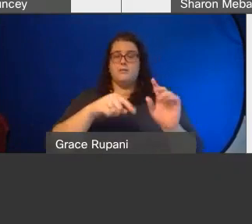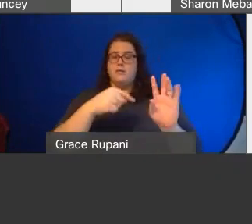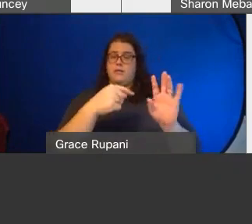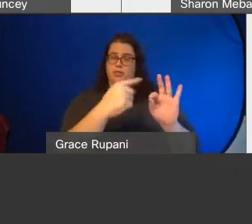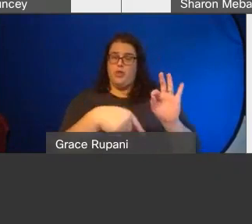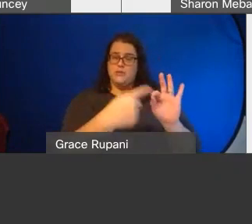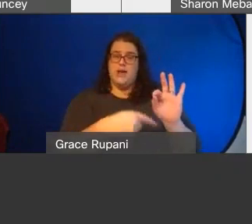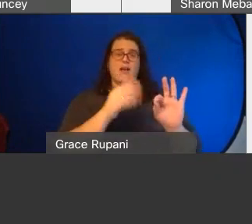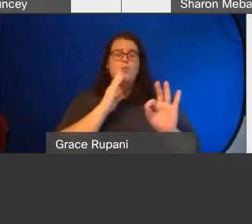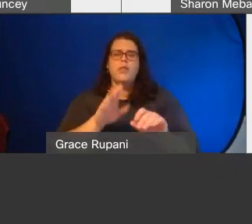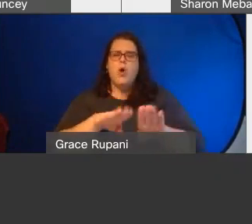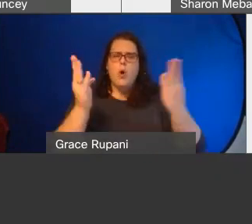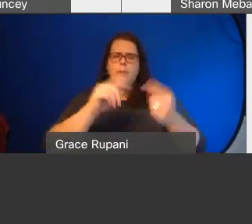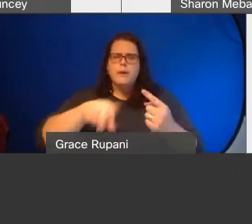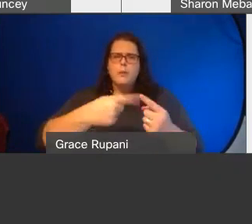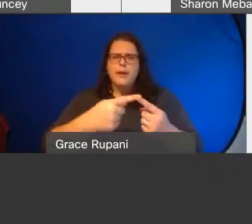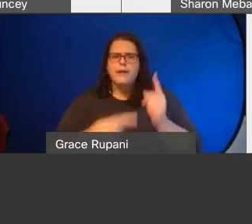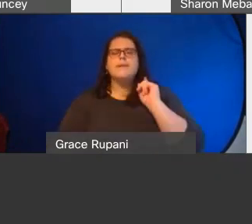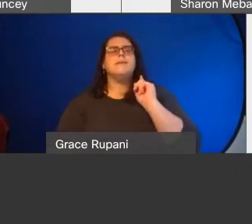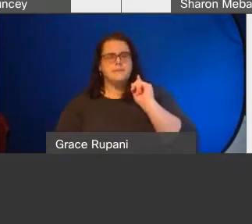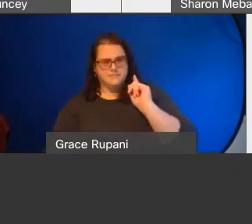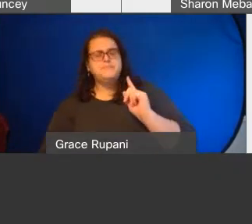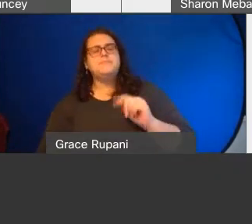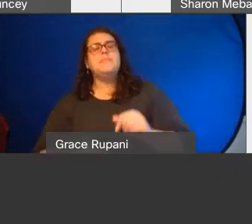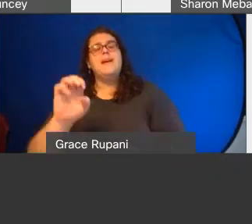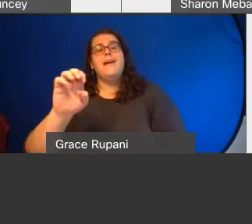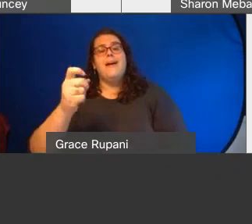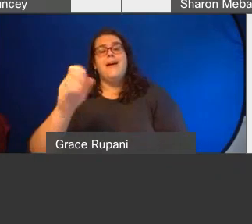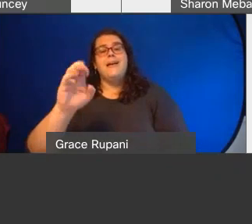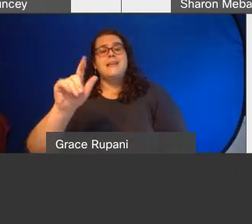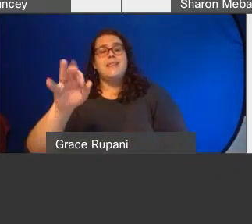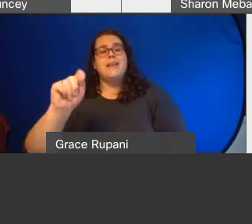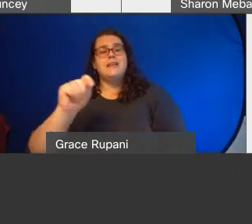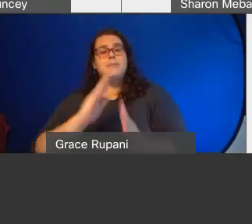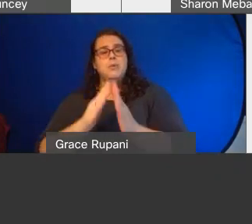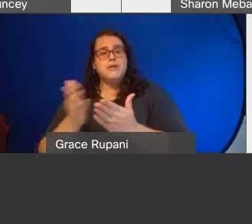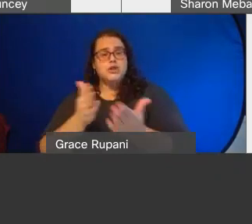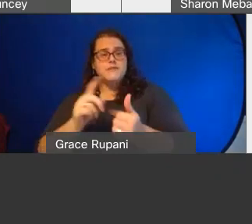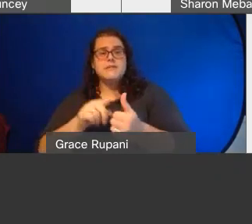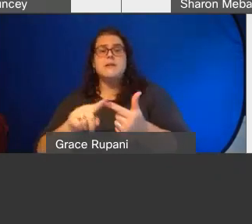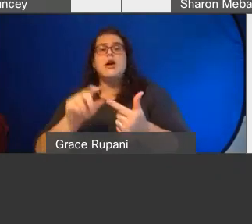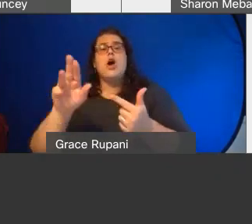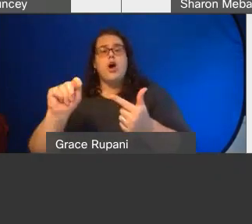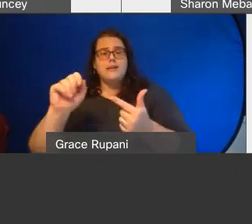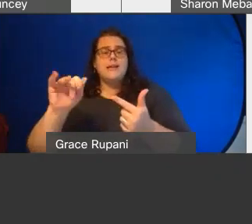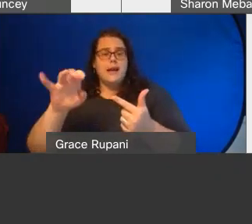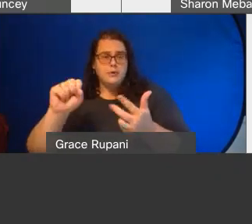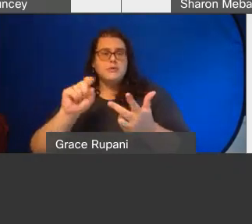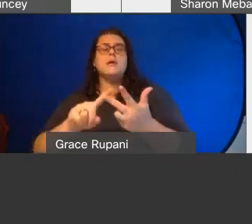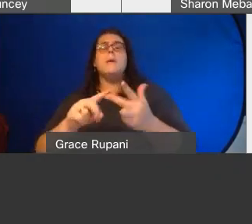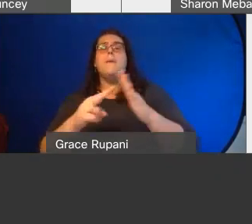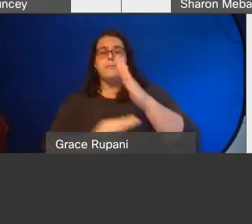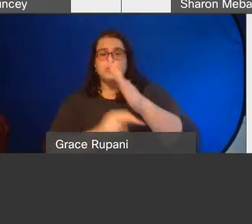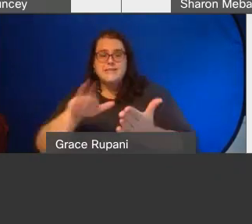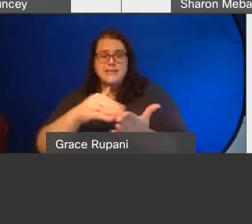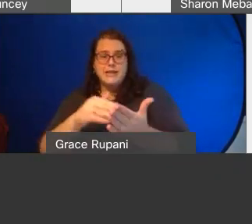The approved day programs so far are Excellent Community Services, Art Enables, Bridges Center, United